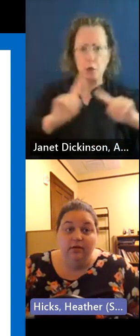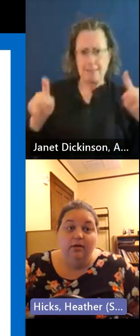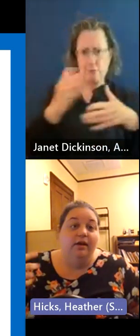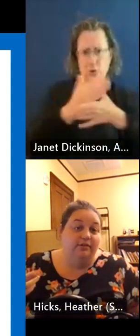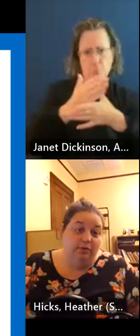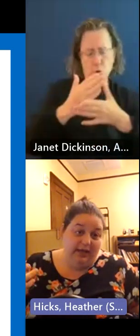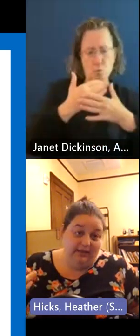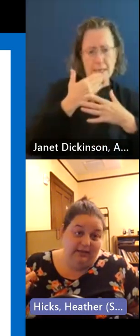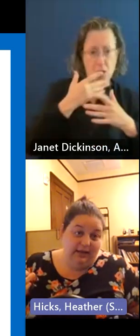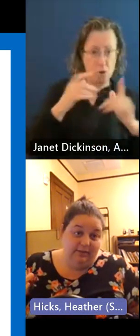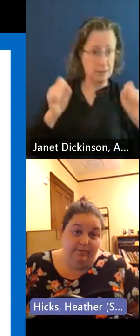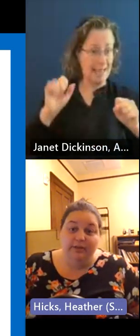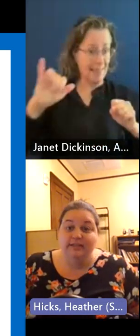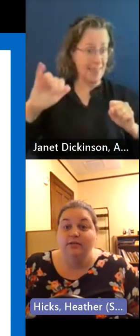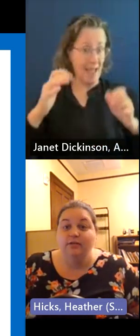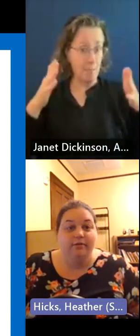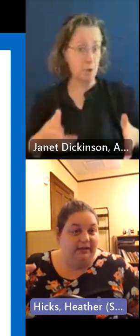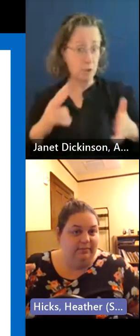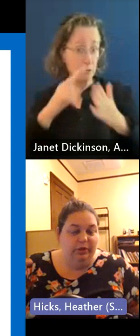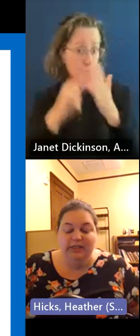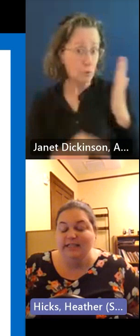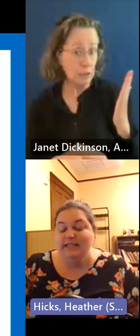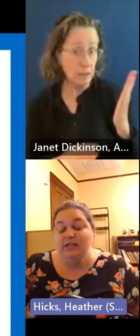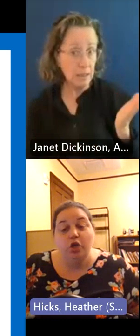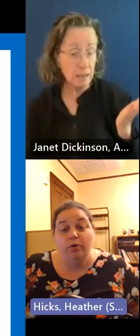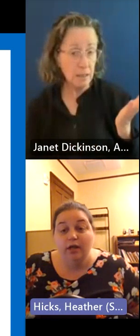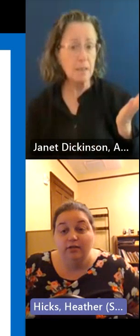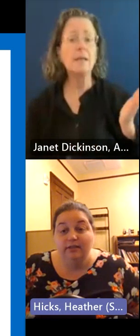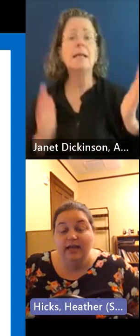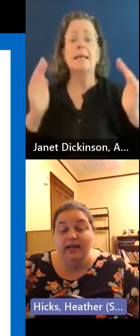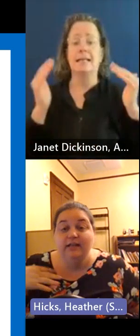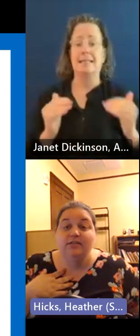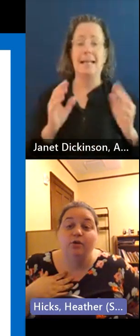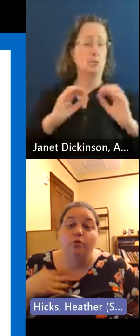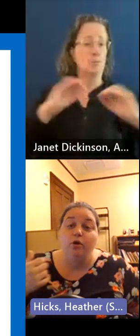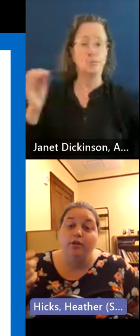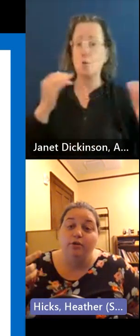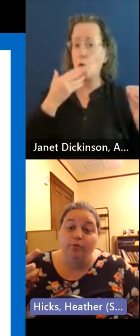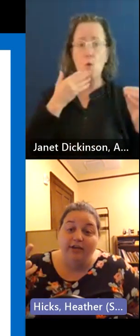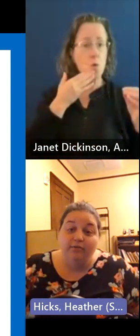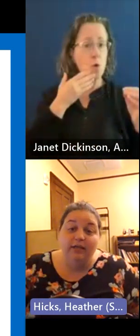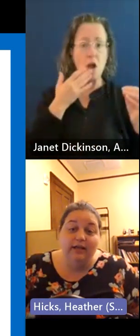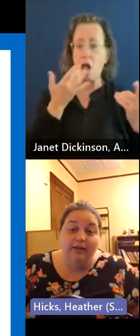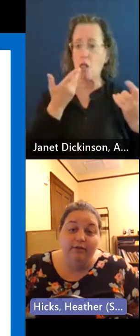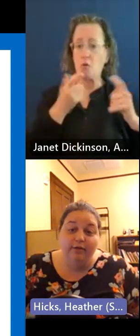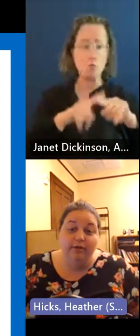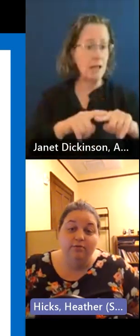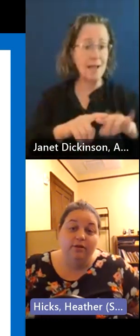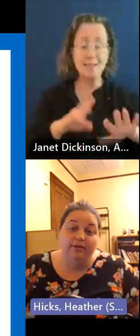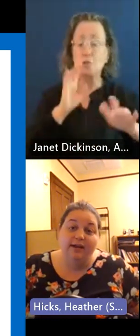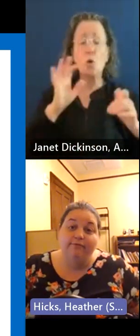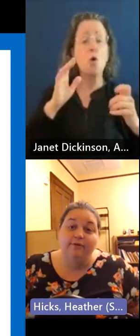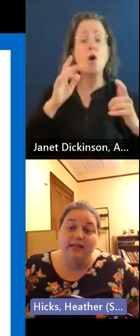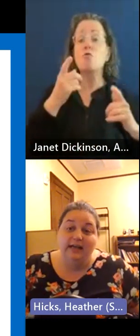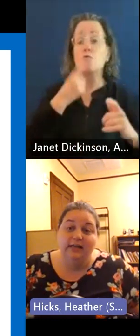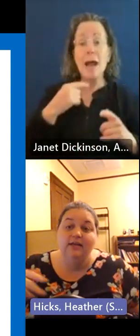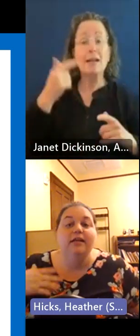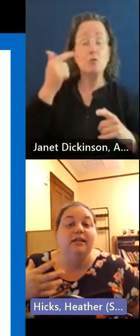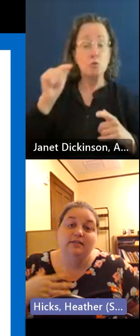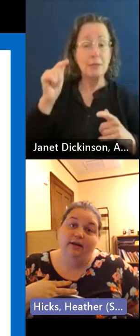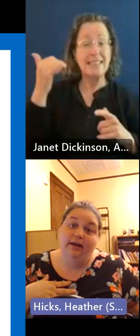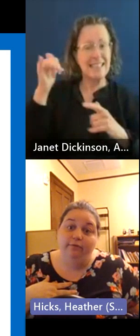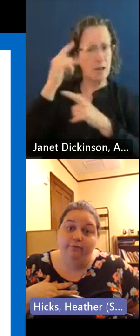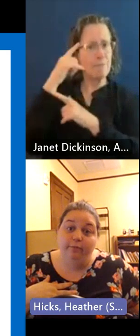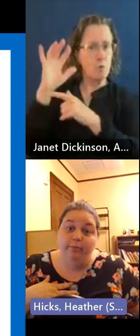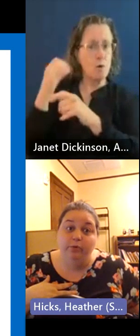read it? And so again, the next bullet is no color reliance. So the red, green, yellow that we use all the time for